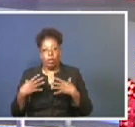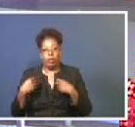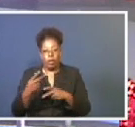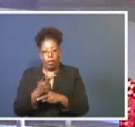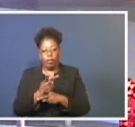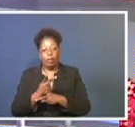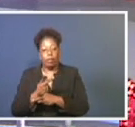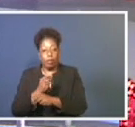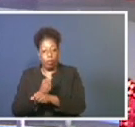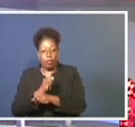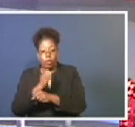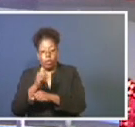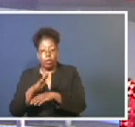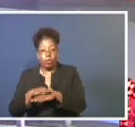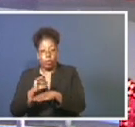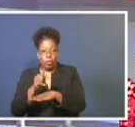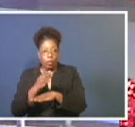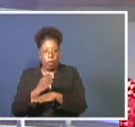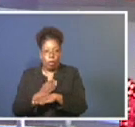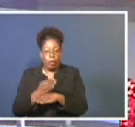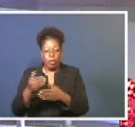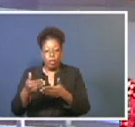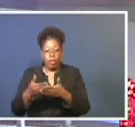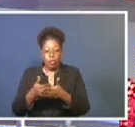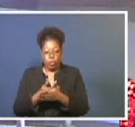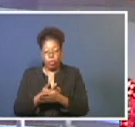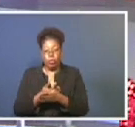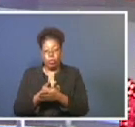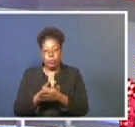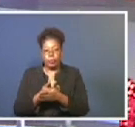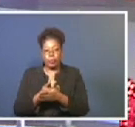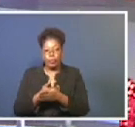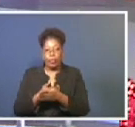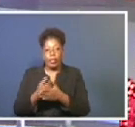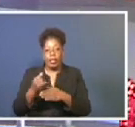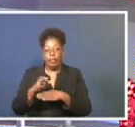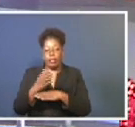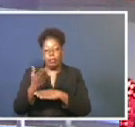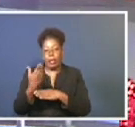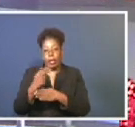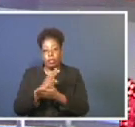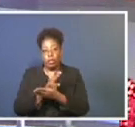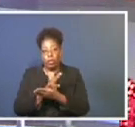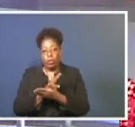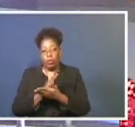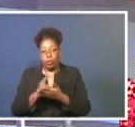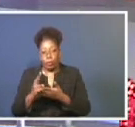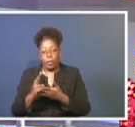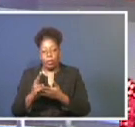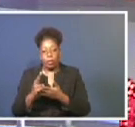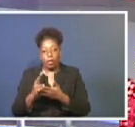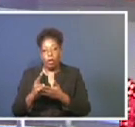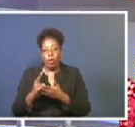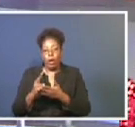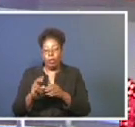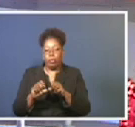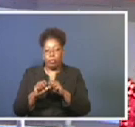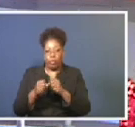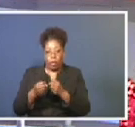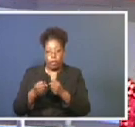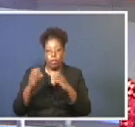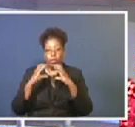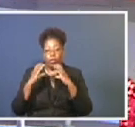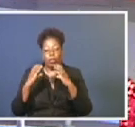on the job. This as new COVID-19 infections more than twice in the last week shattered the Christmas Day record of